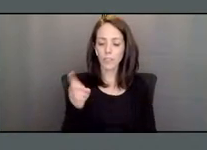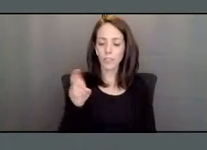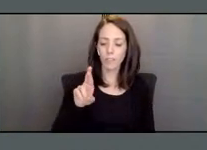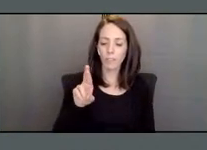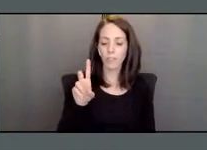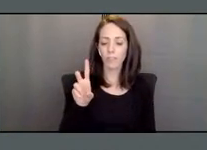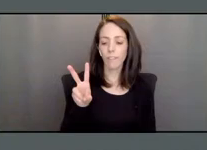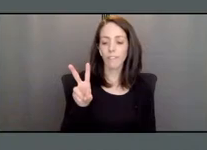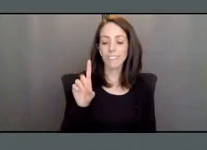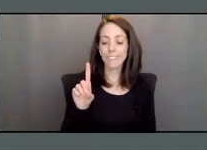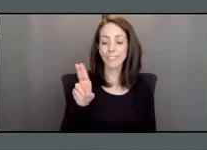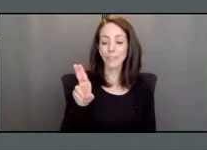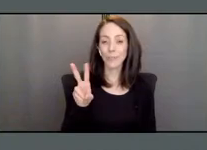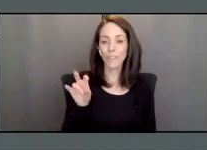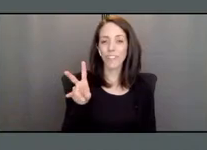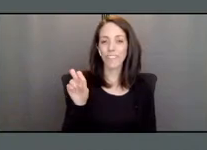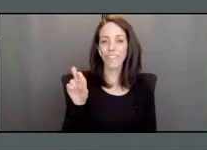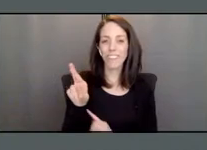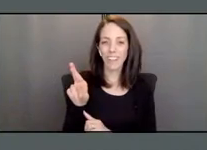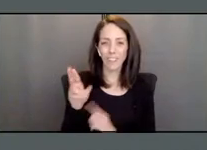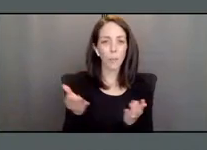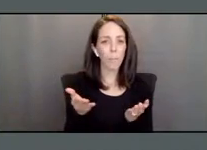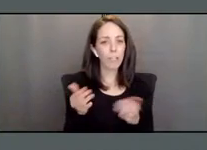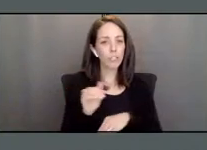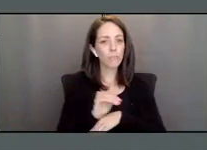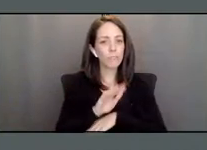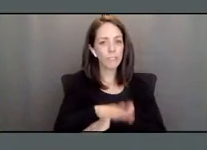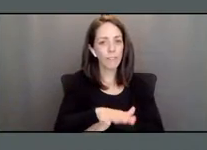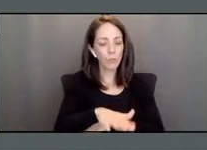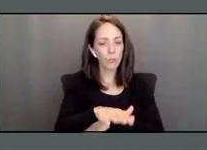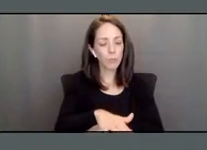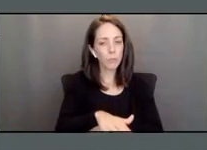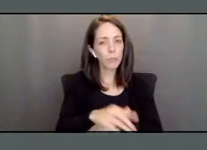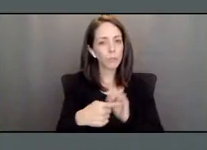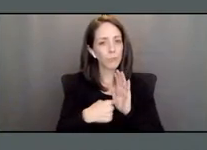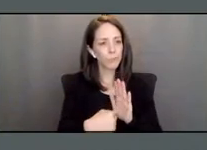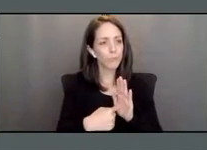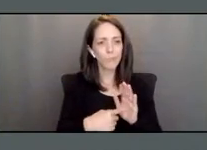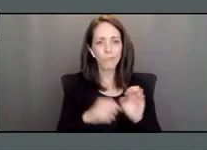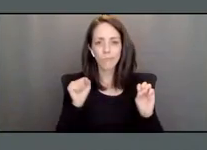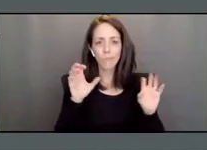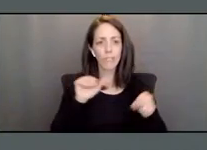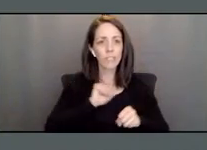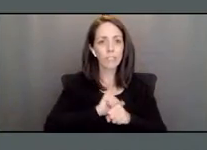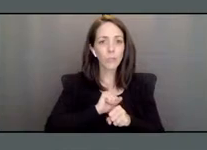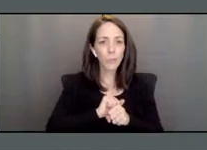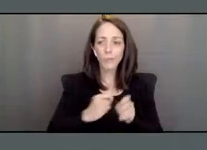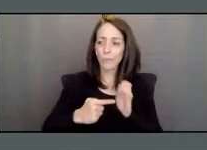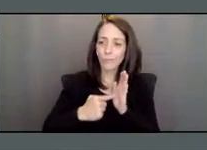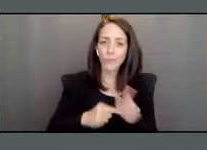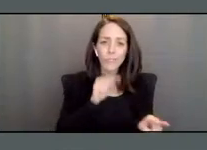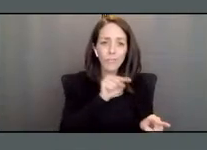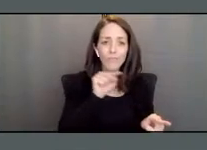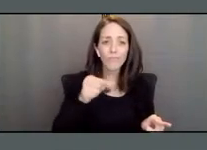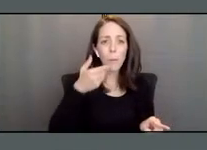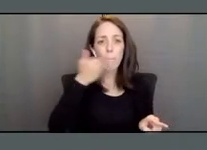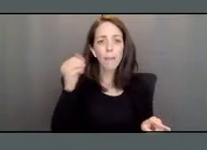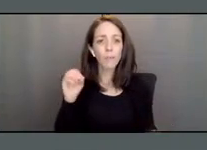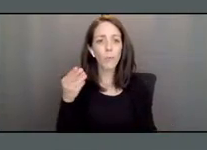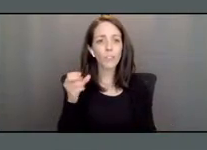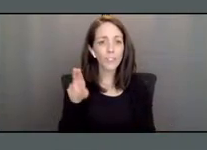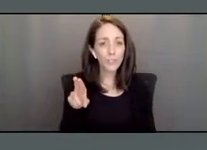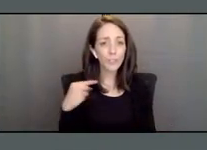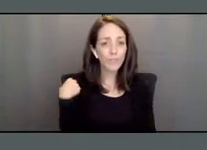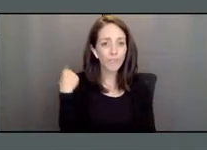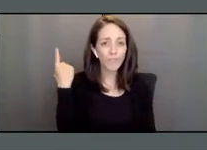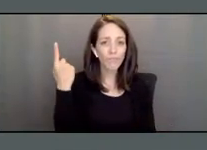this afternoon to represent the amazing work of a committed group of individuals who represent the best of what OHSU can be when it comes together to